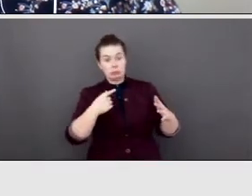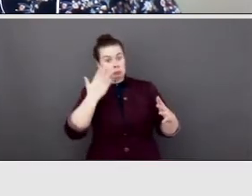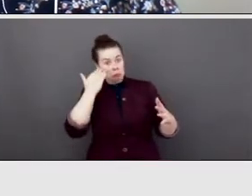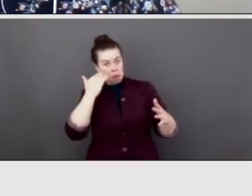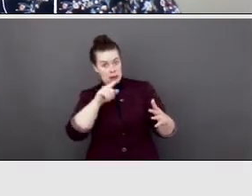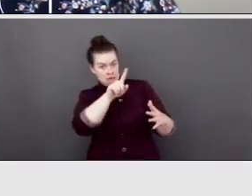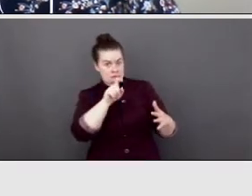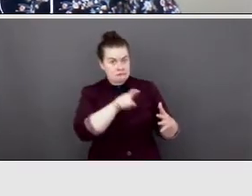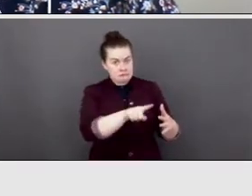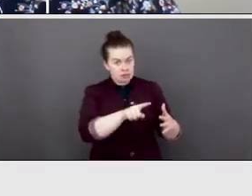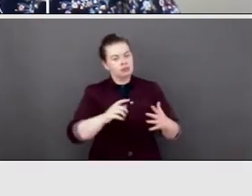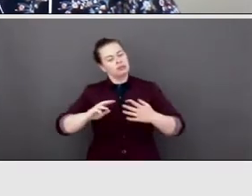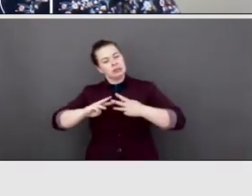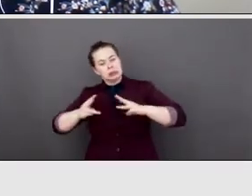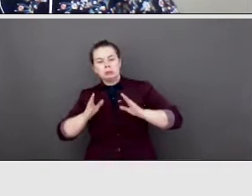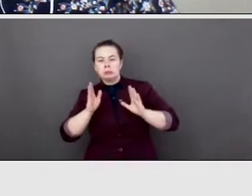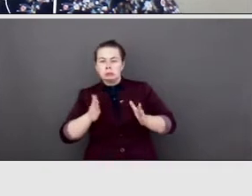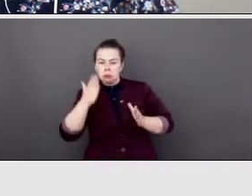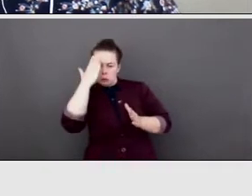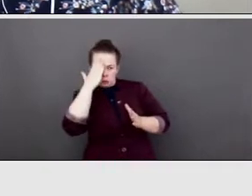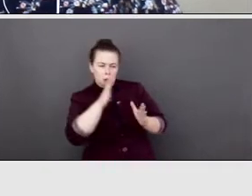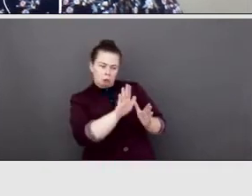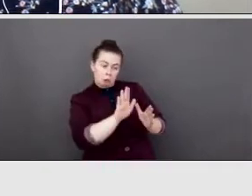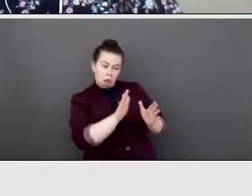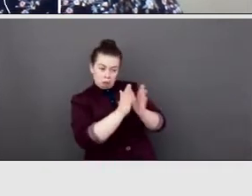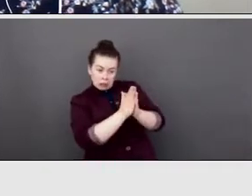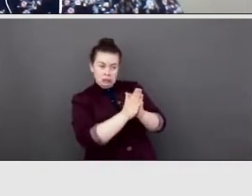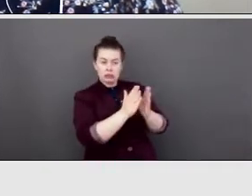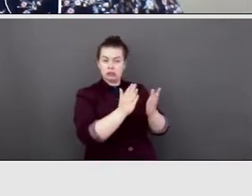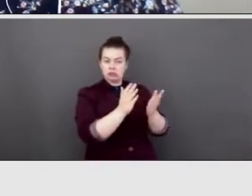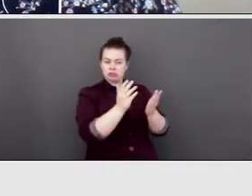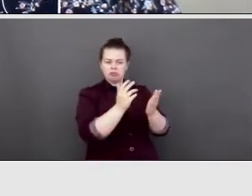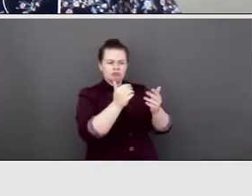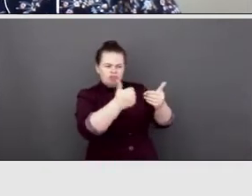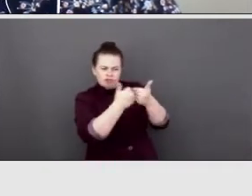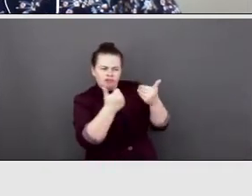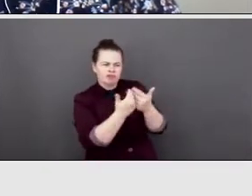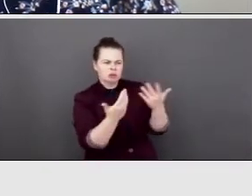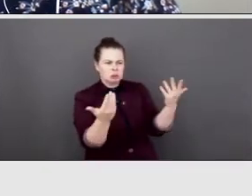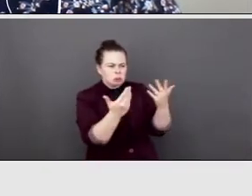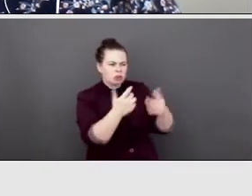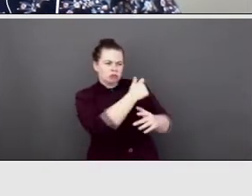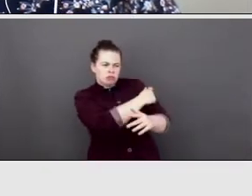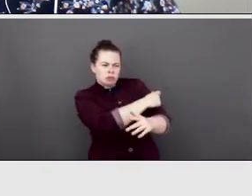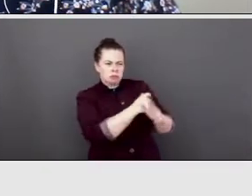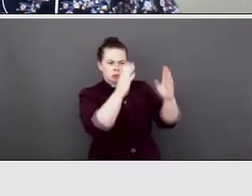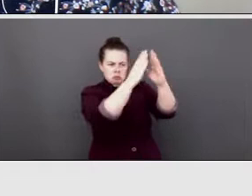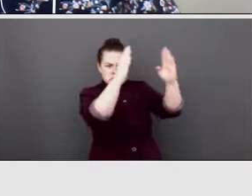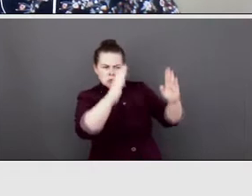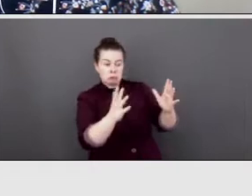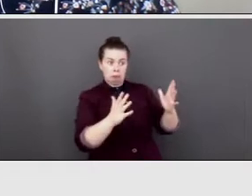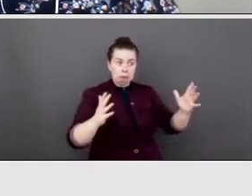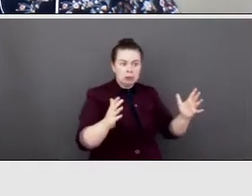system is, and in relation to Shapes, we basically asked for a description of